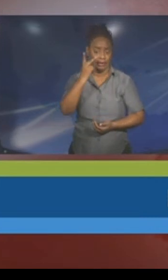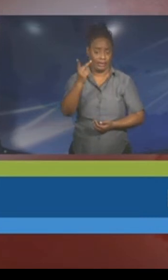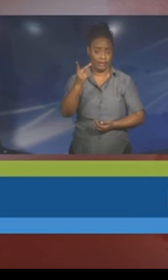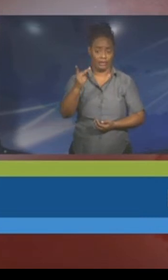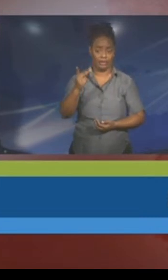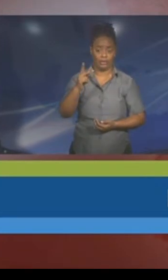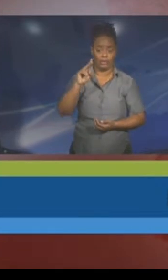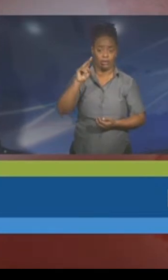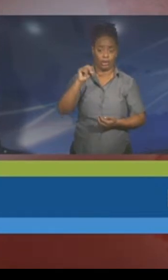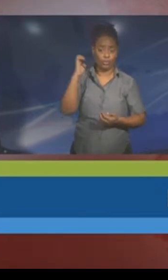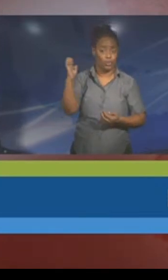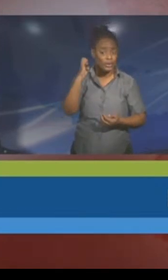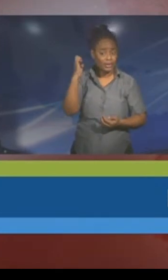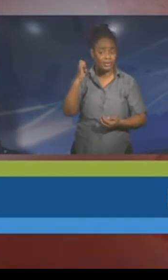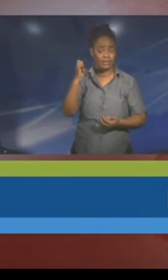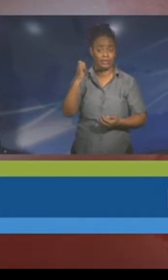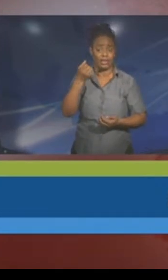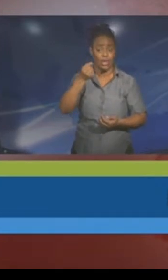example,